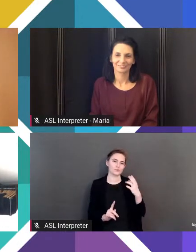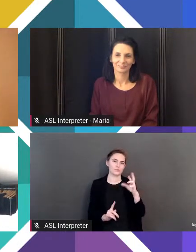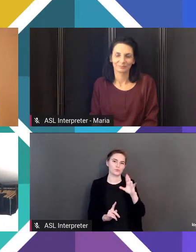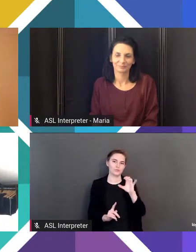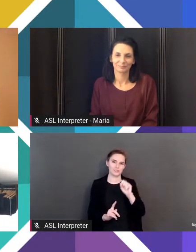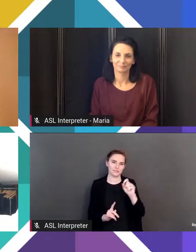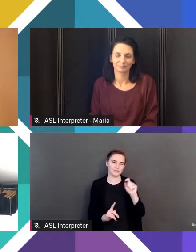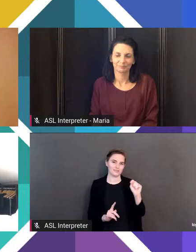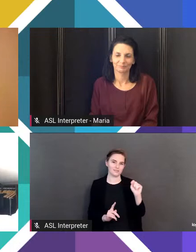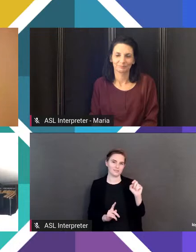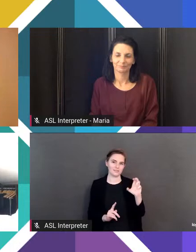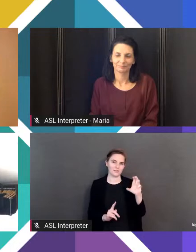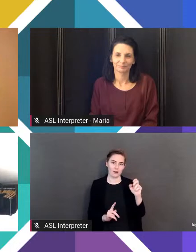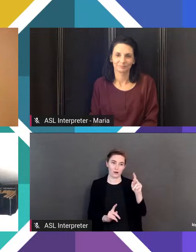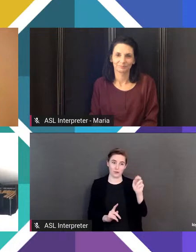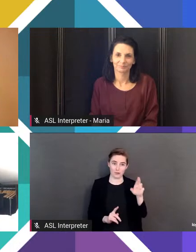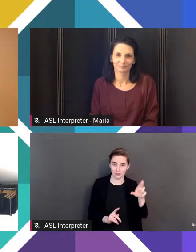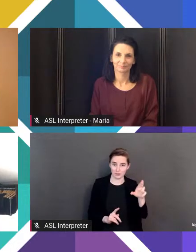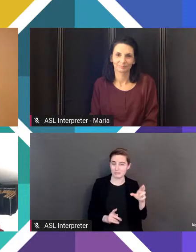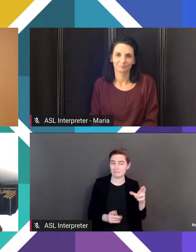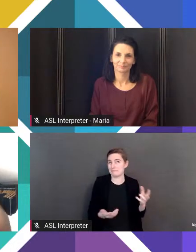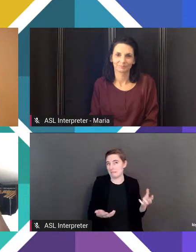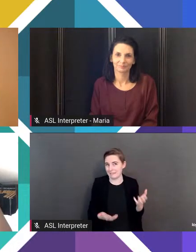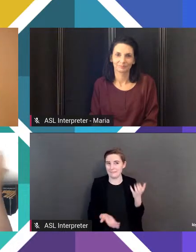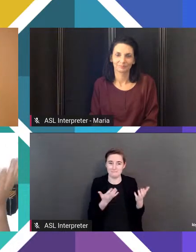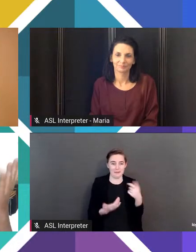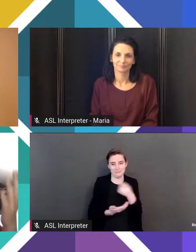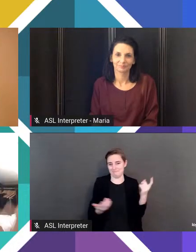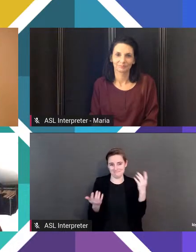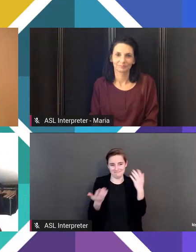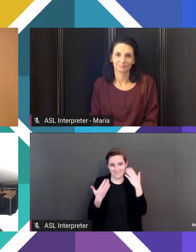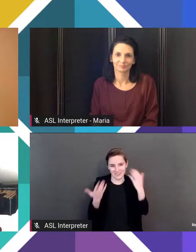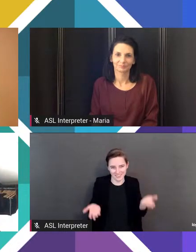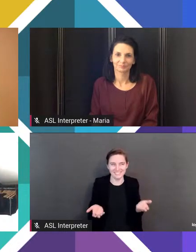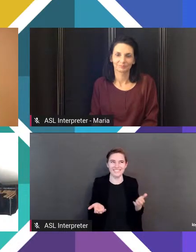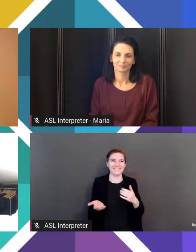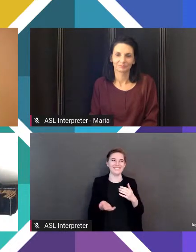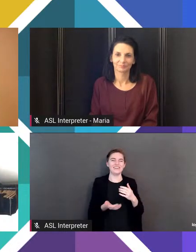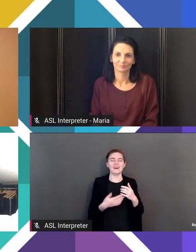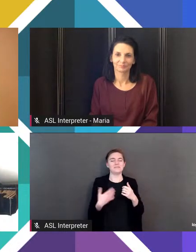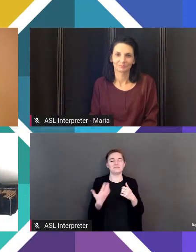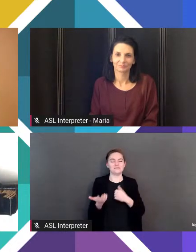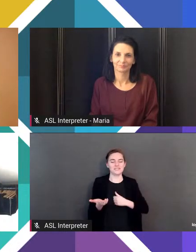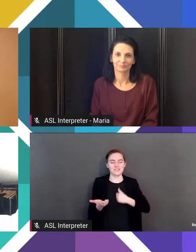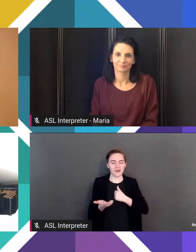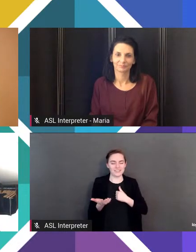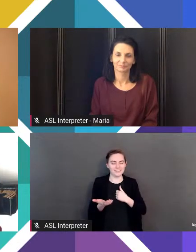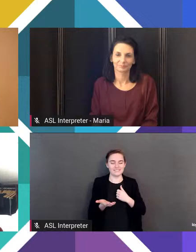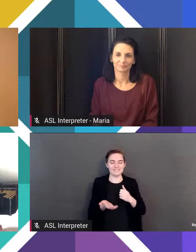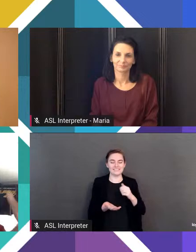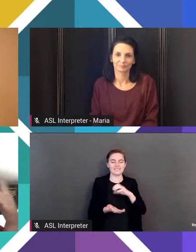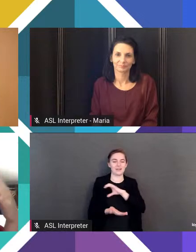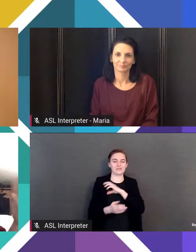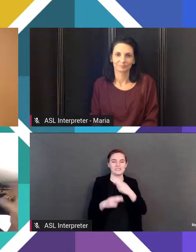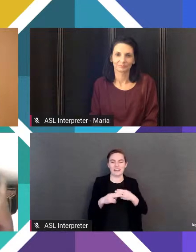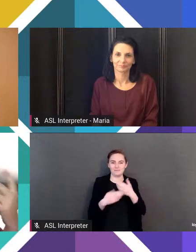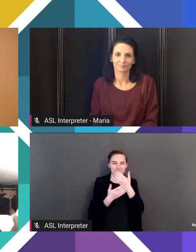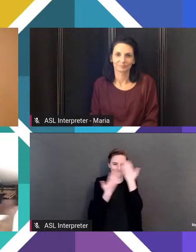but I know that the movie's a cult classic, and forgive me for forgetting the character's name, but this